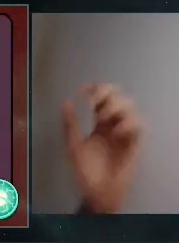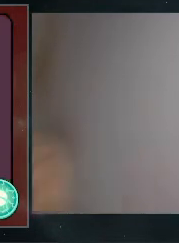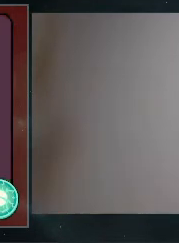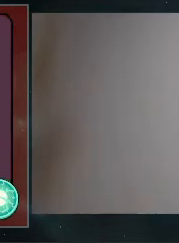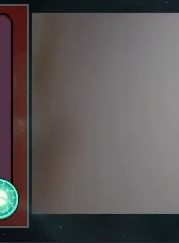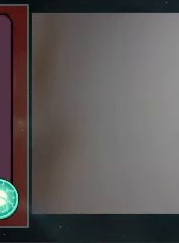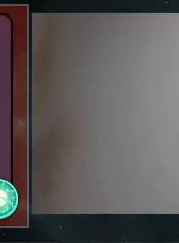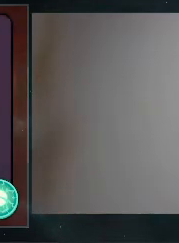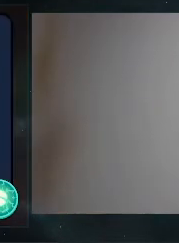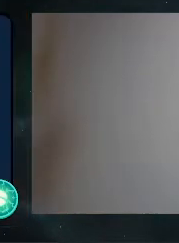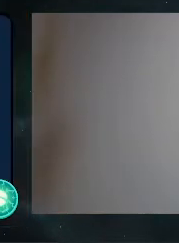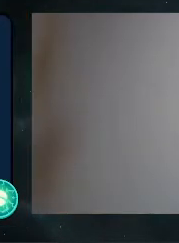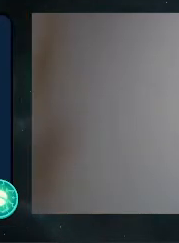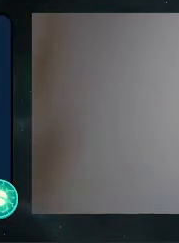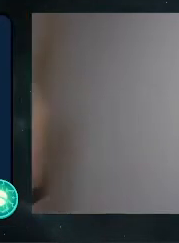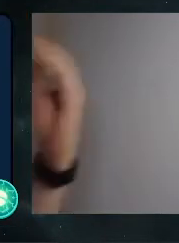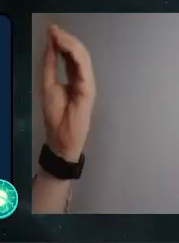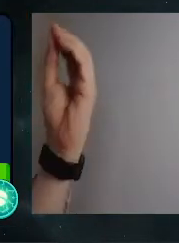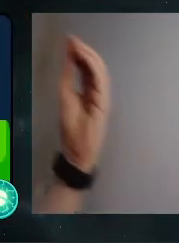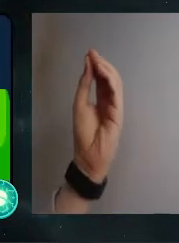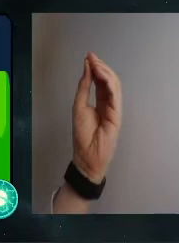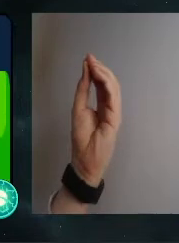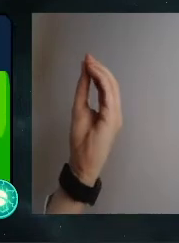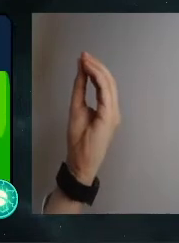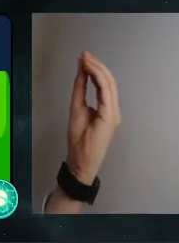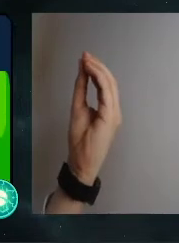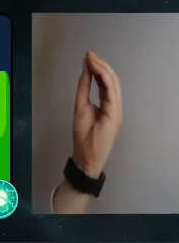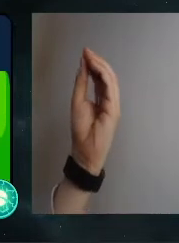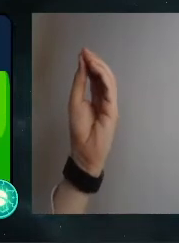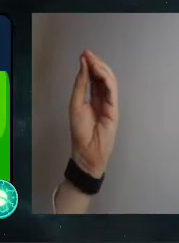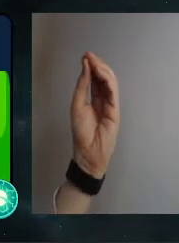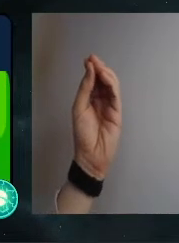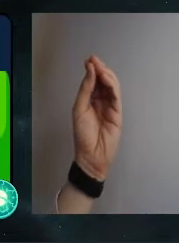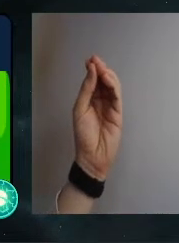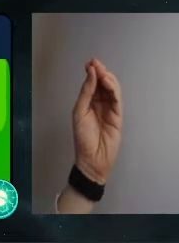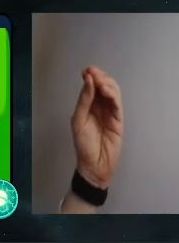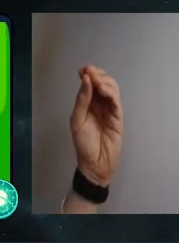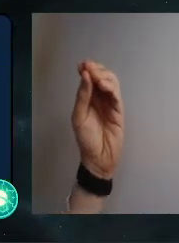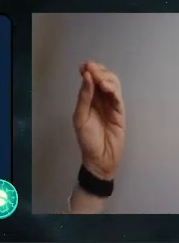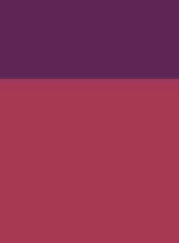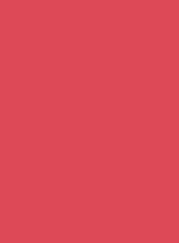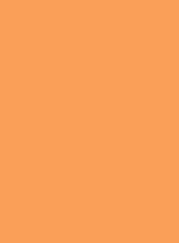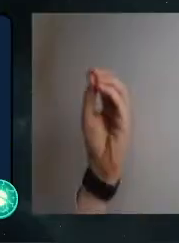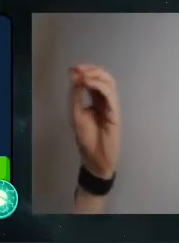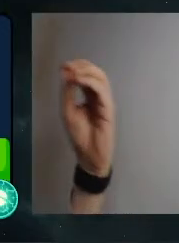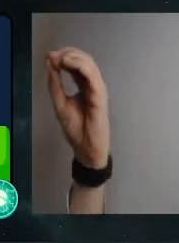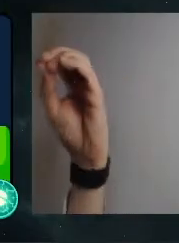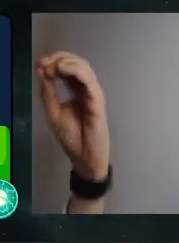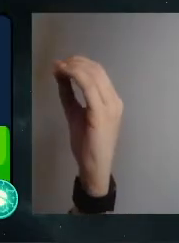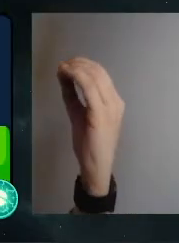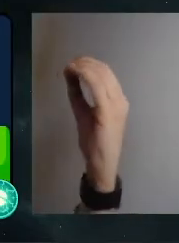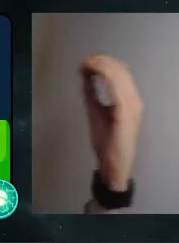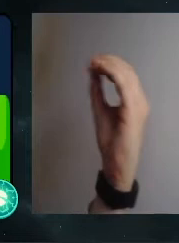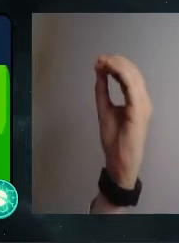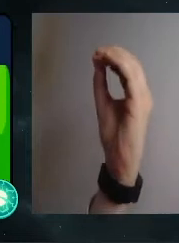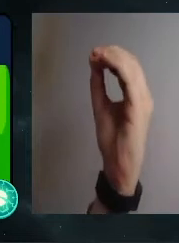your magical power and vanish the asteroid before it hurts your ship and your crew. If you